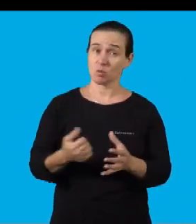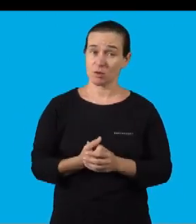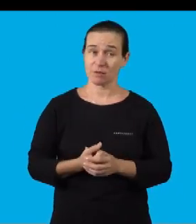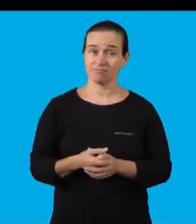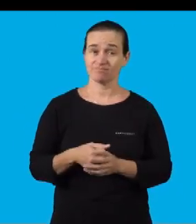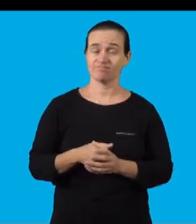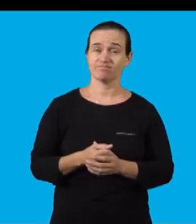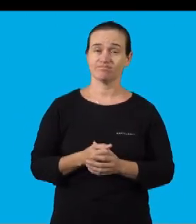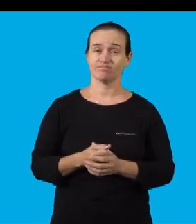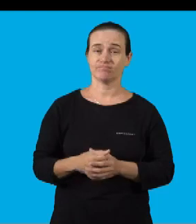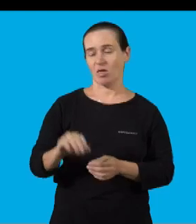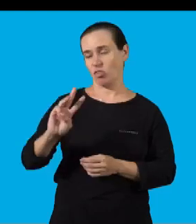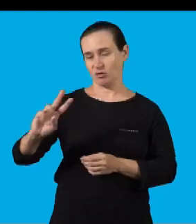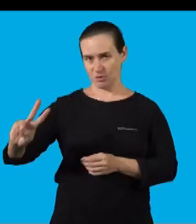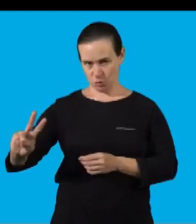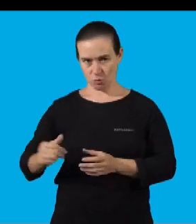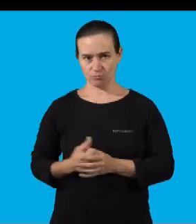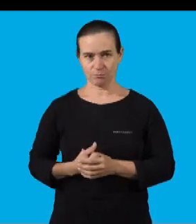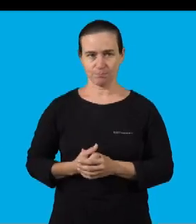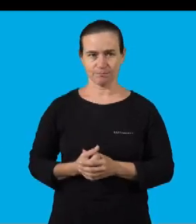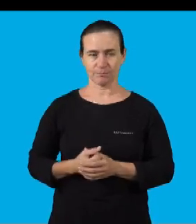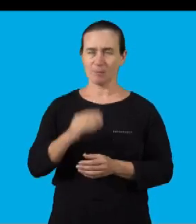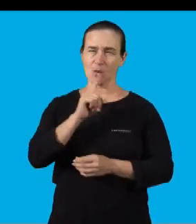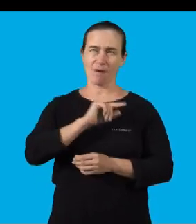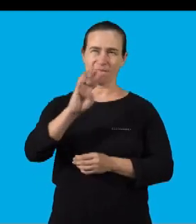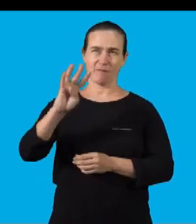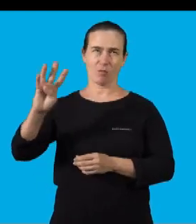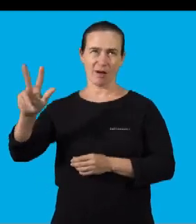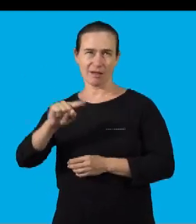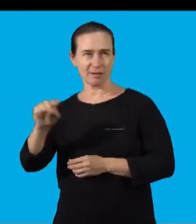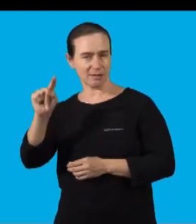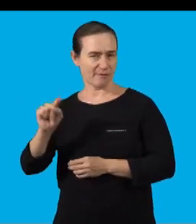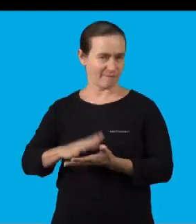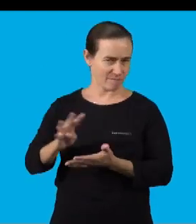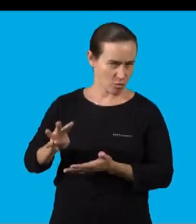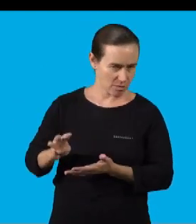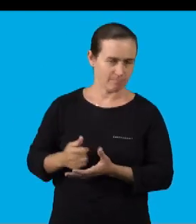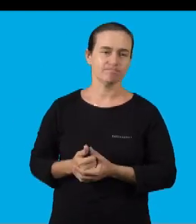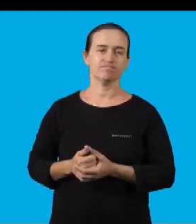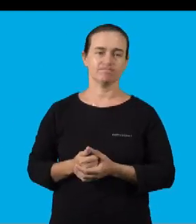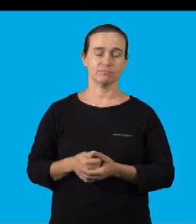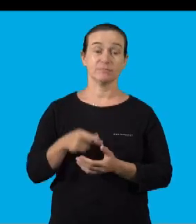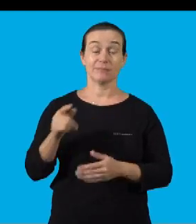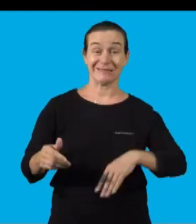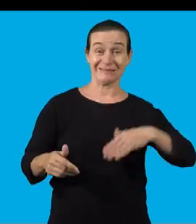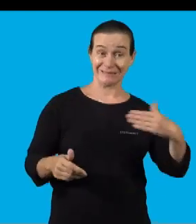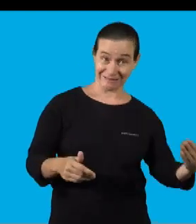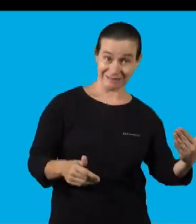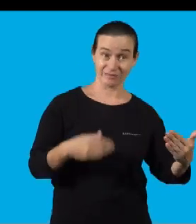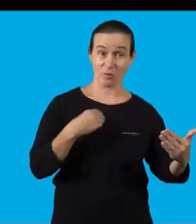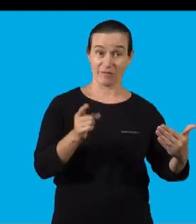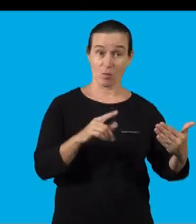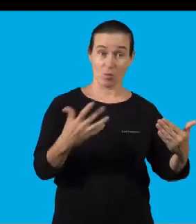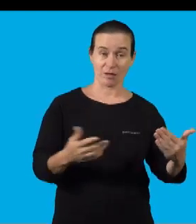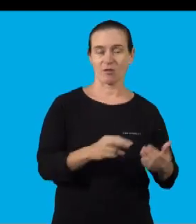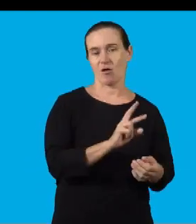answer of 32. Of course, that's 448 divided by 14. On this side, on the left-hand side,